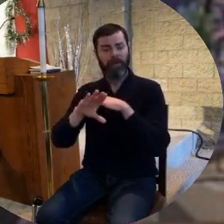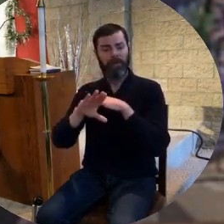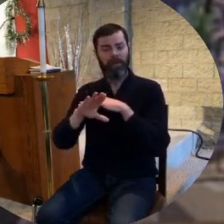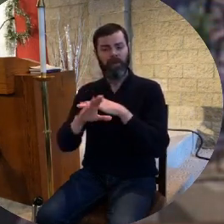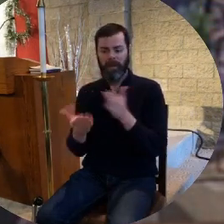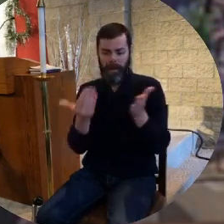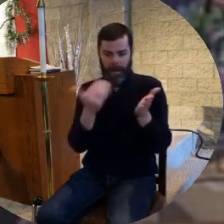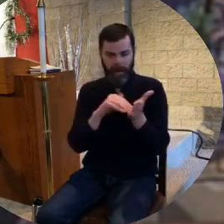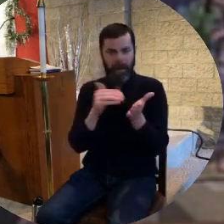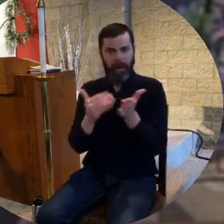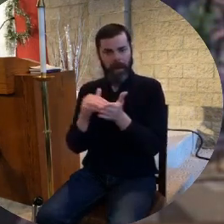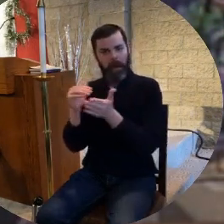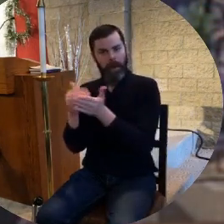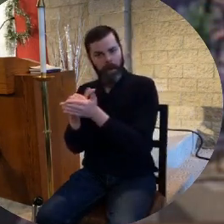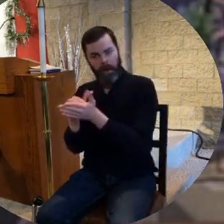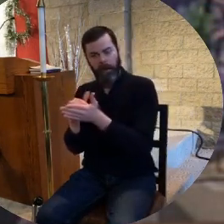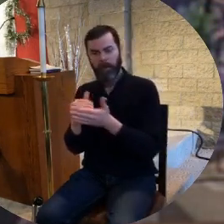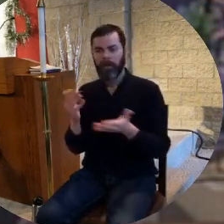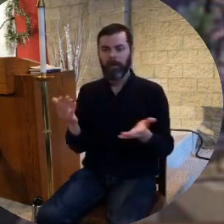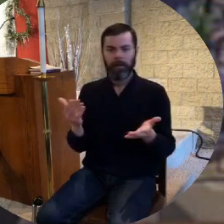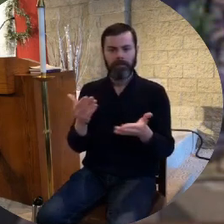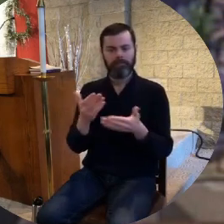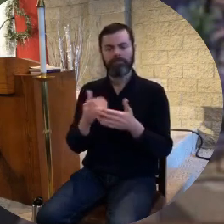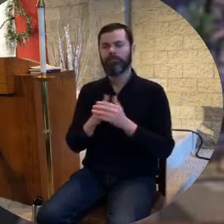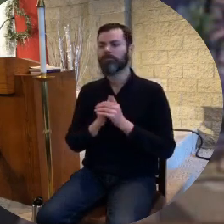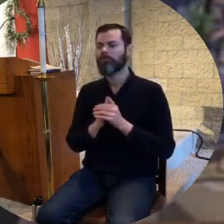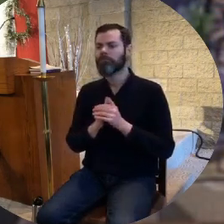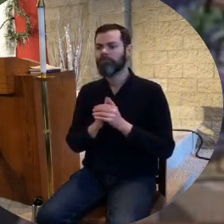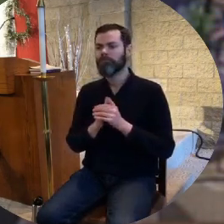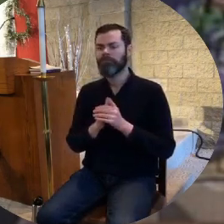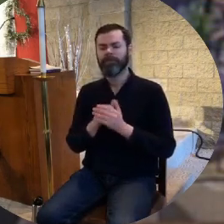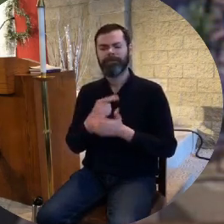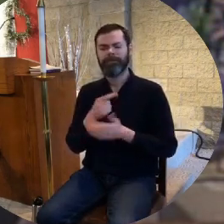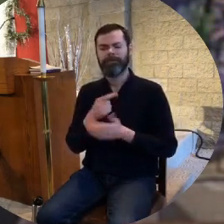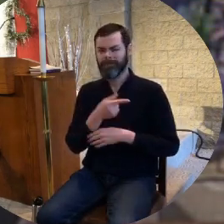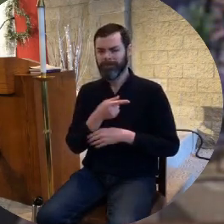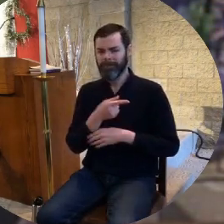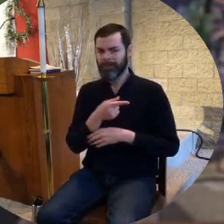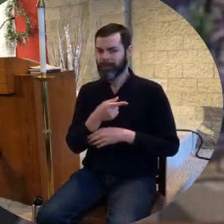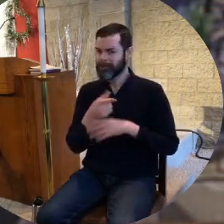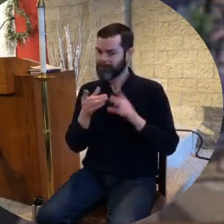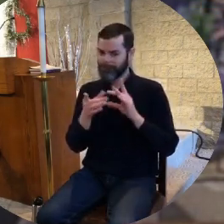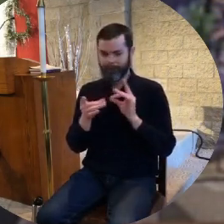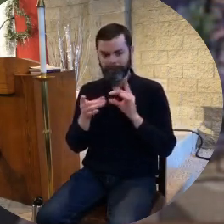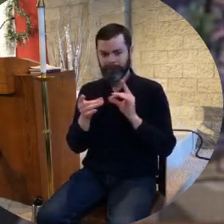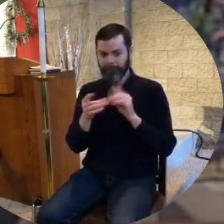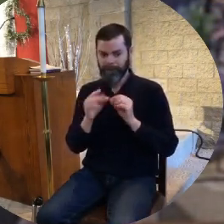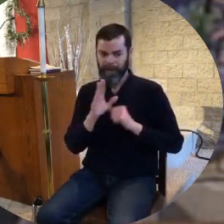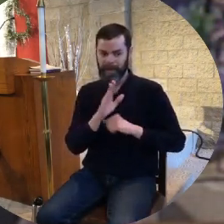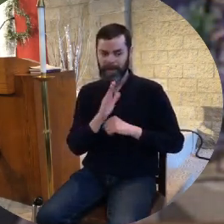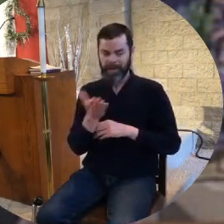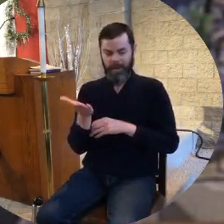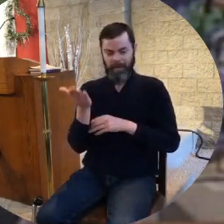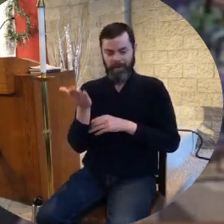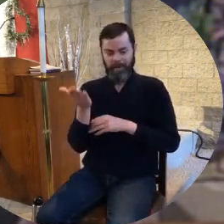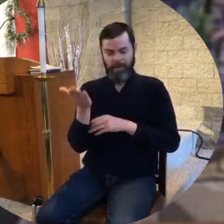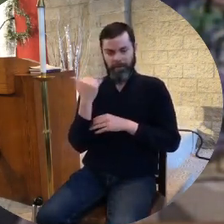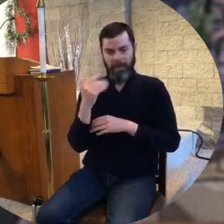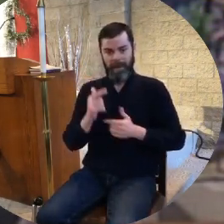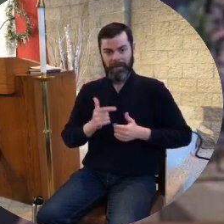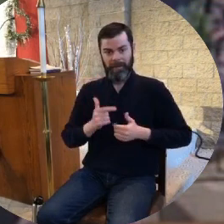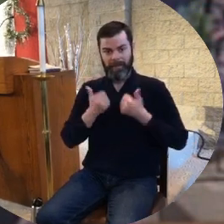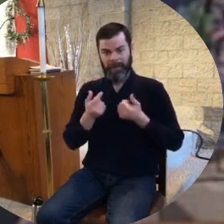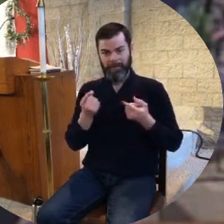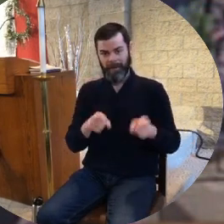it tells of his story of the different lives that he feels that he had lived in the past. My Soul Remembers by